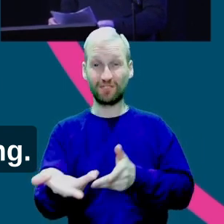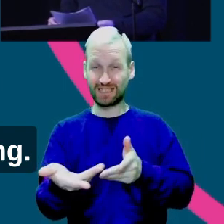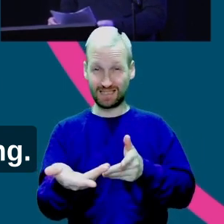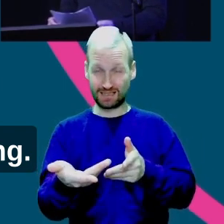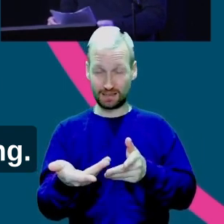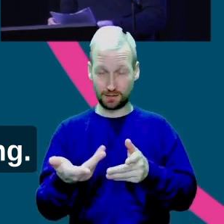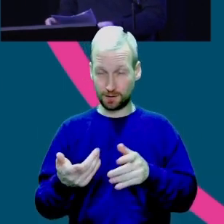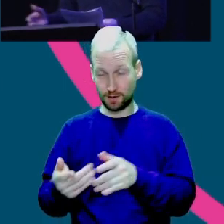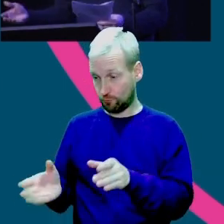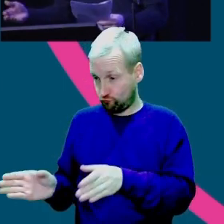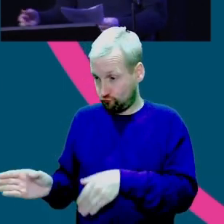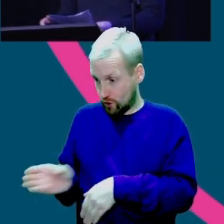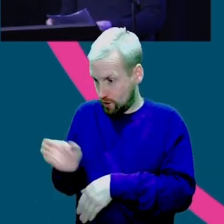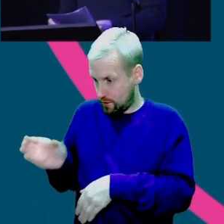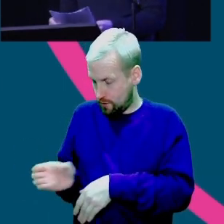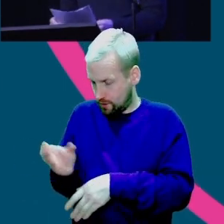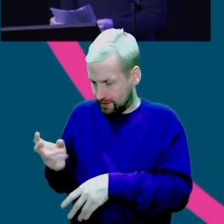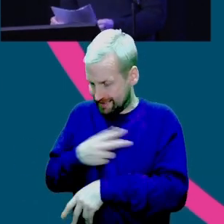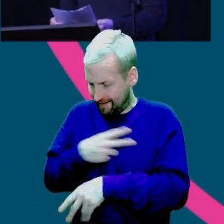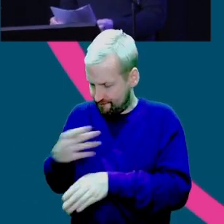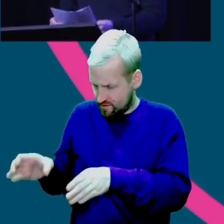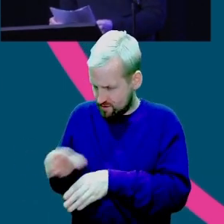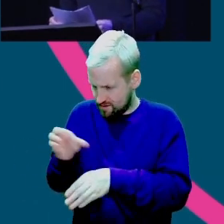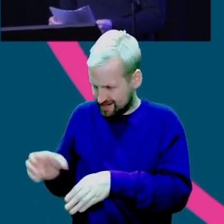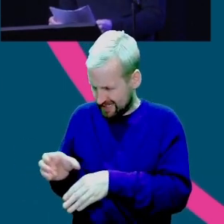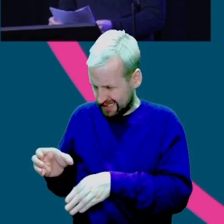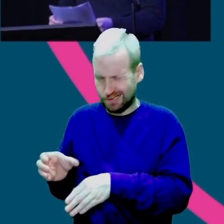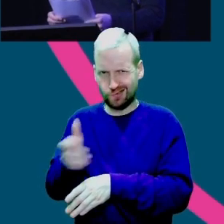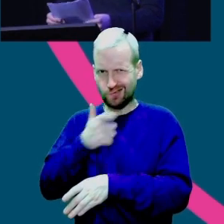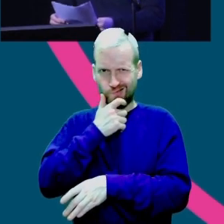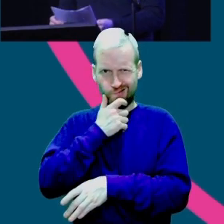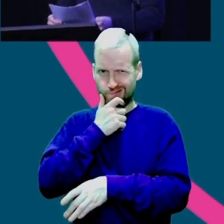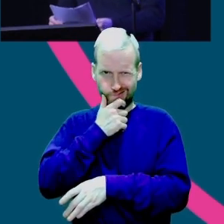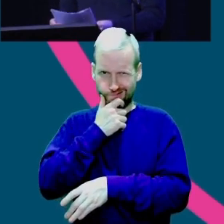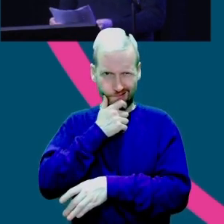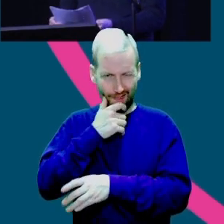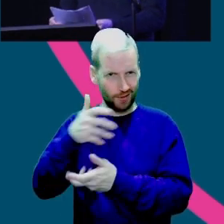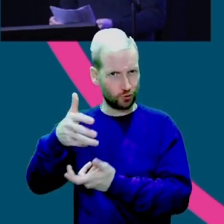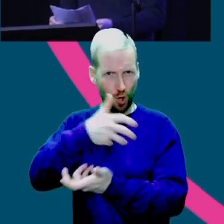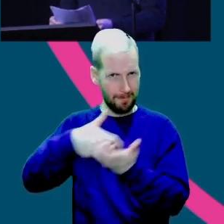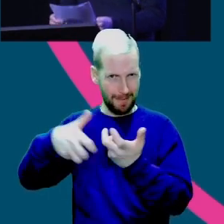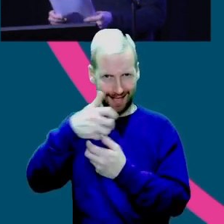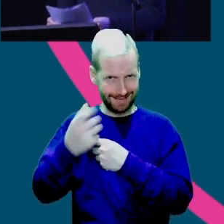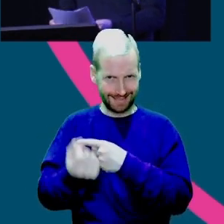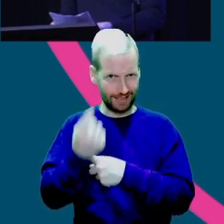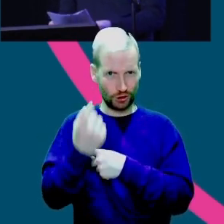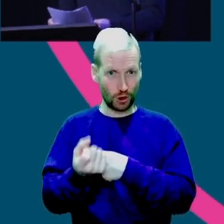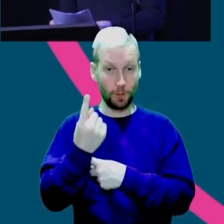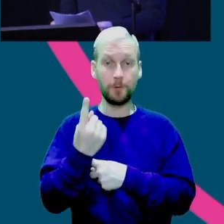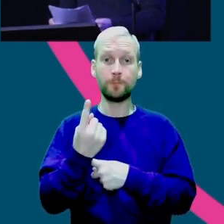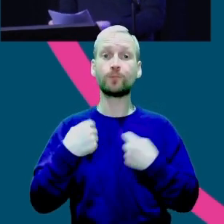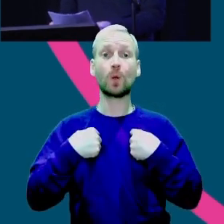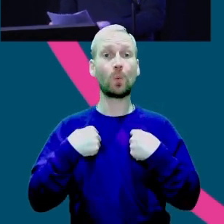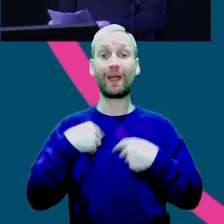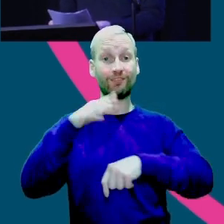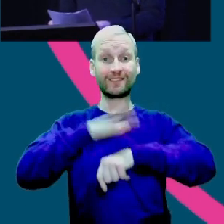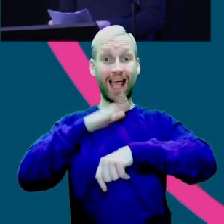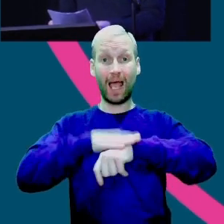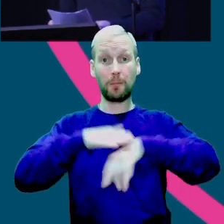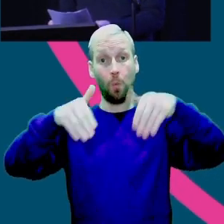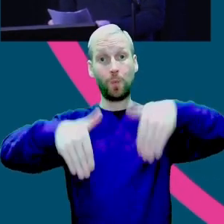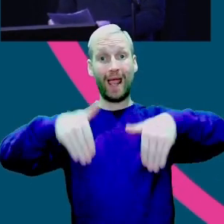joining. That's a complex issue that will be ongoing, but we do not have time to